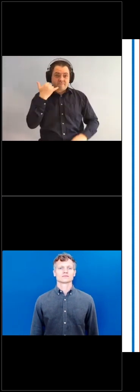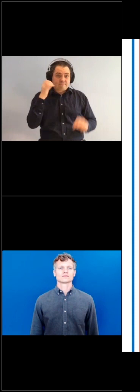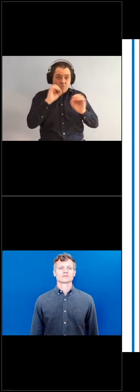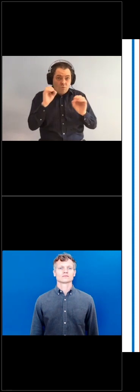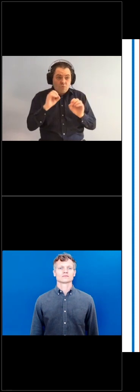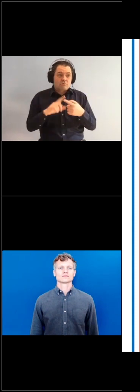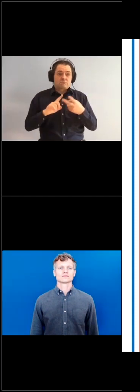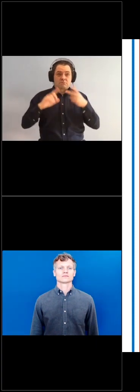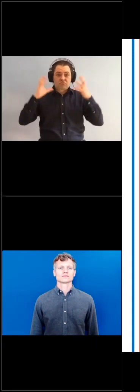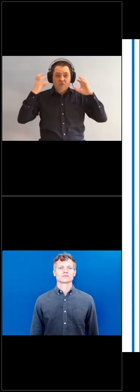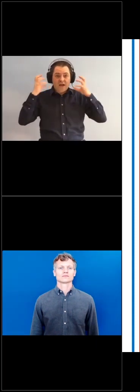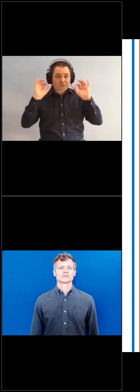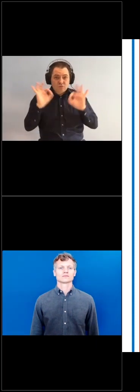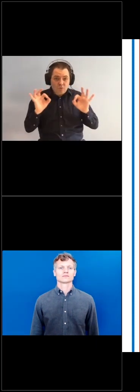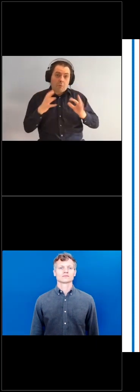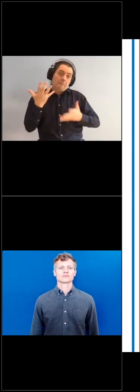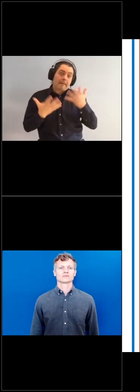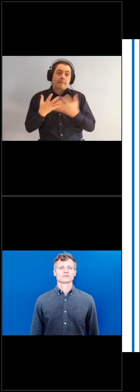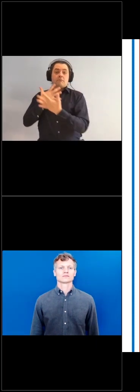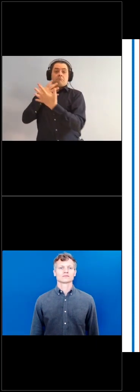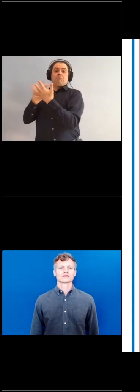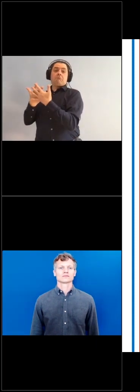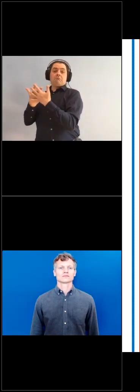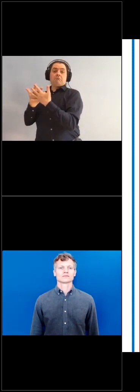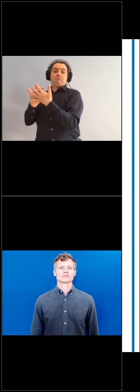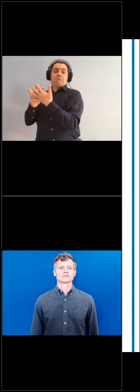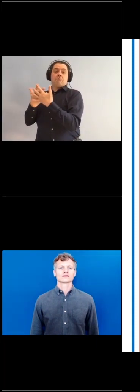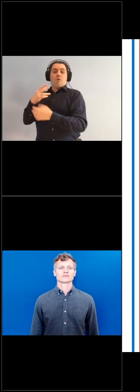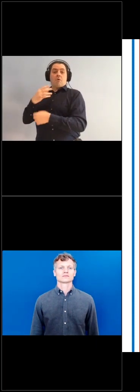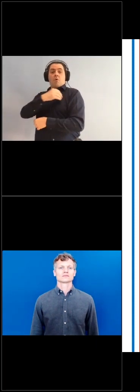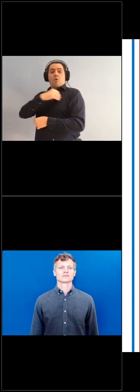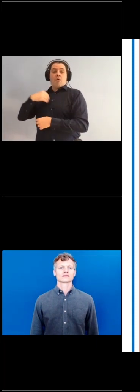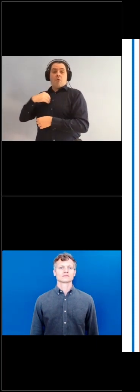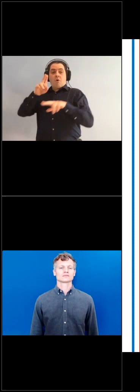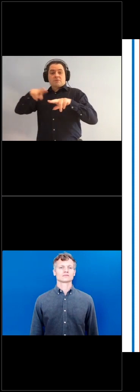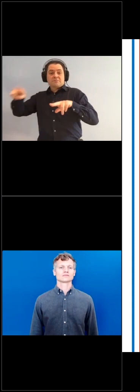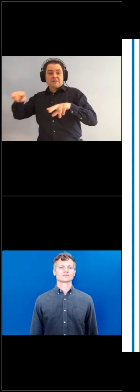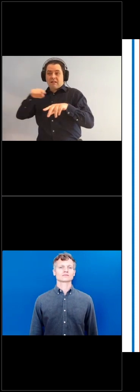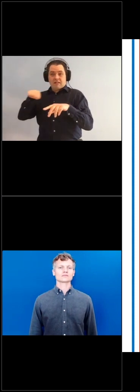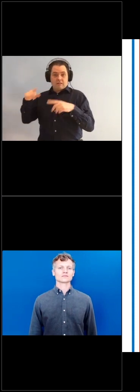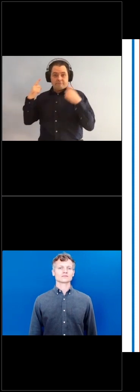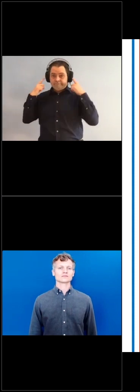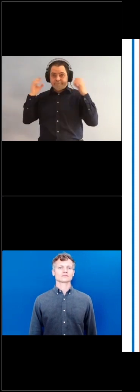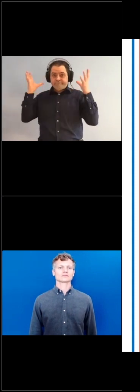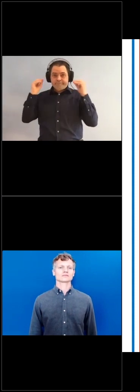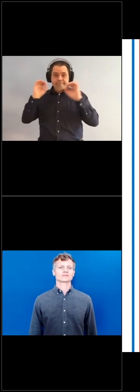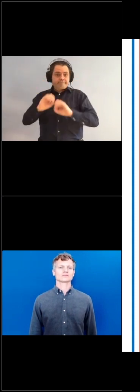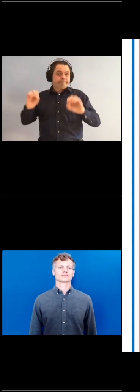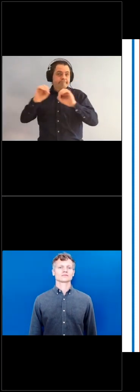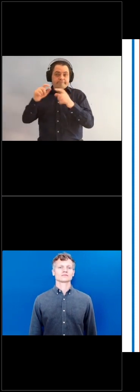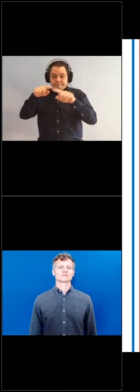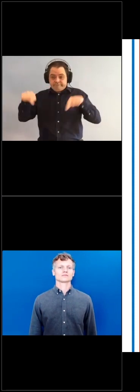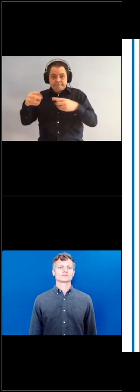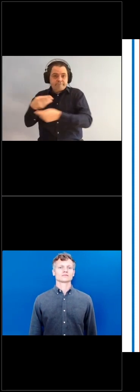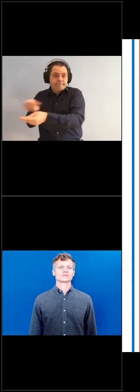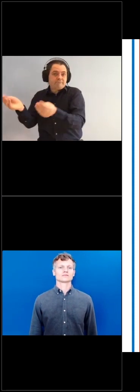in institutions. We see as well within the current COVID response that a lot of the materials that are produced are actually